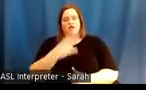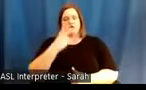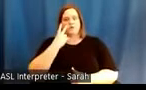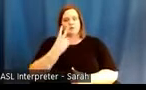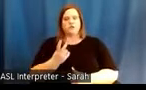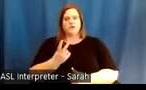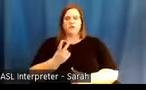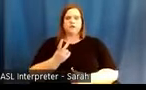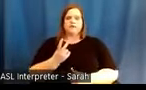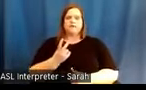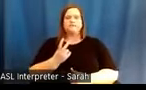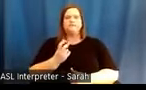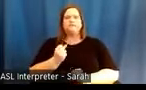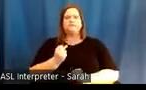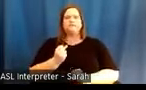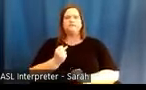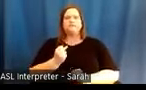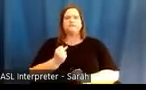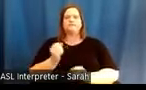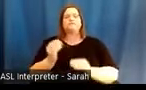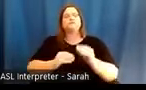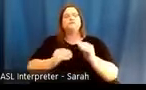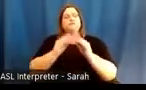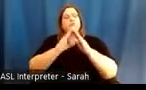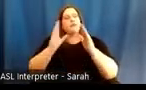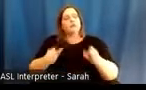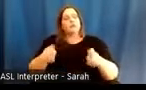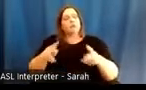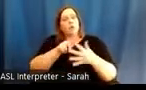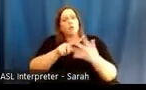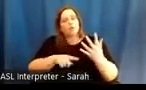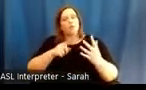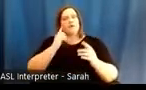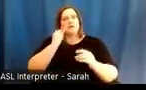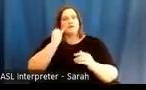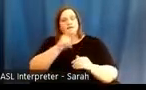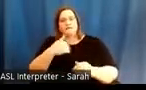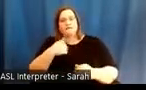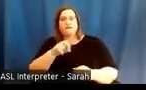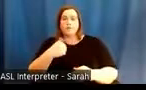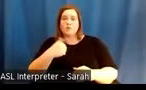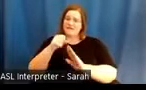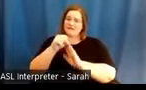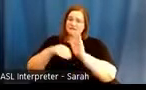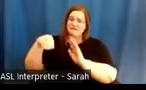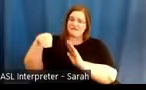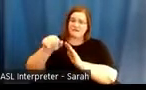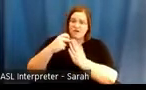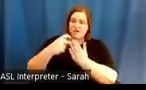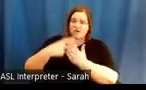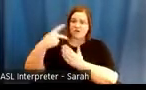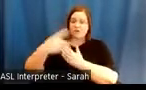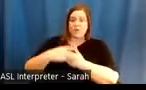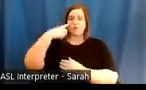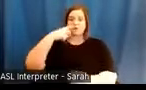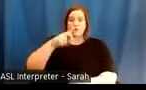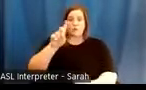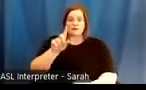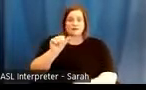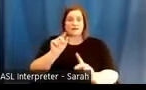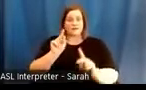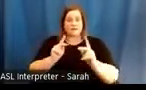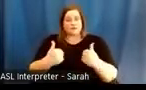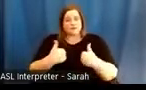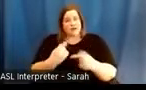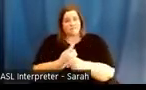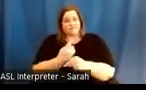be more housing opportunities for people that are disabled. We have state-funded programs for disabled people to have proper